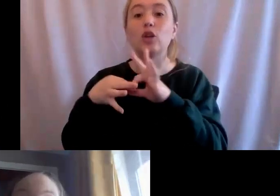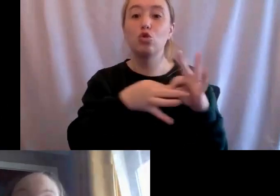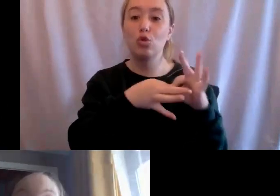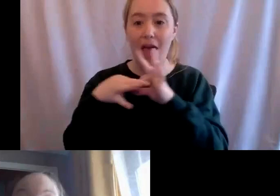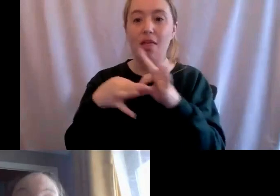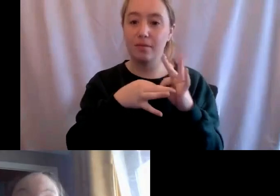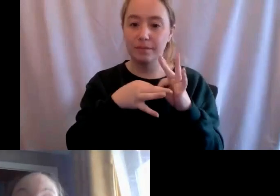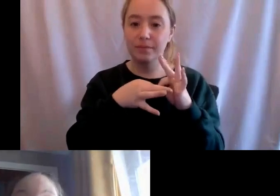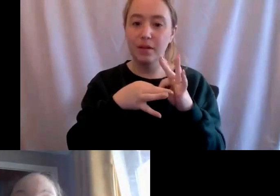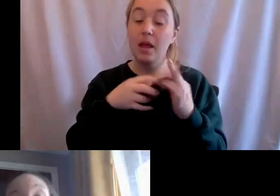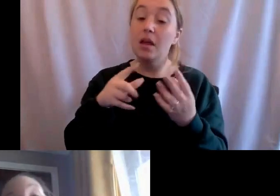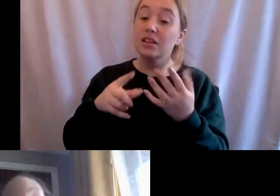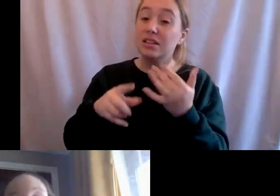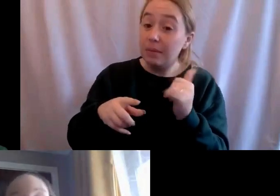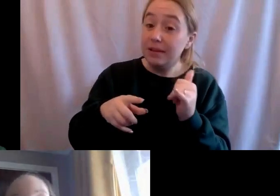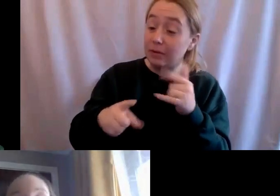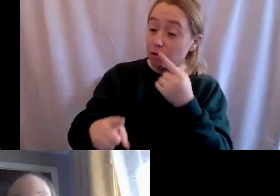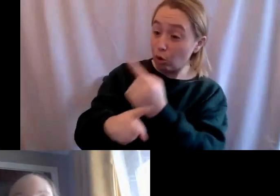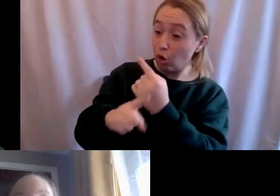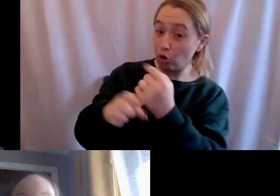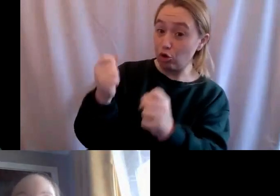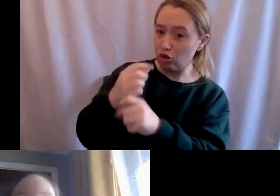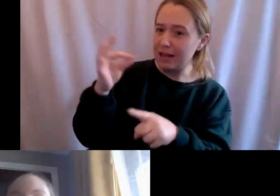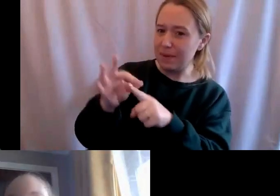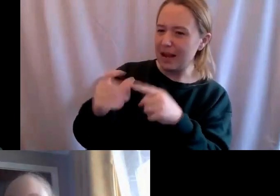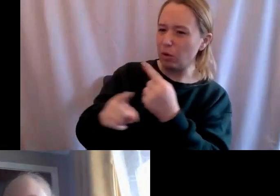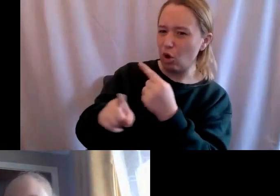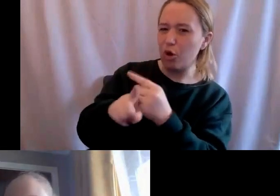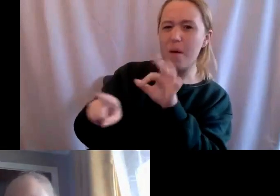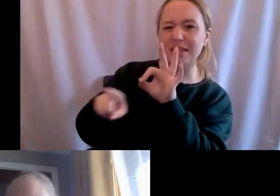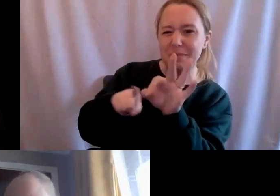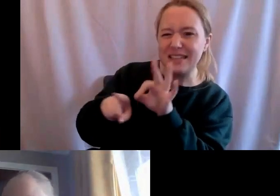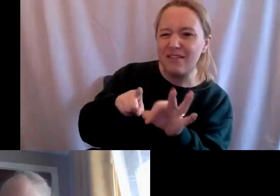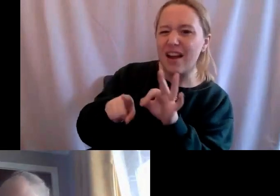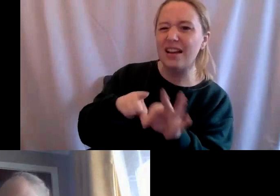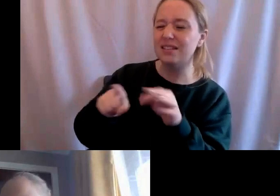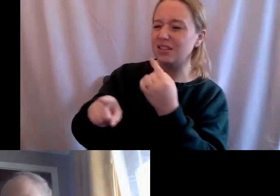can go through that with you if you like, but we usually talk about them as a team.